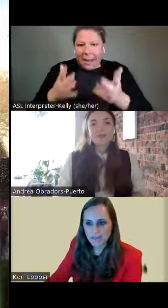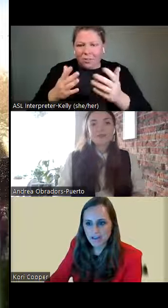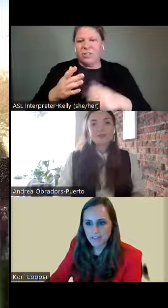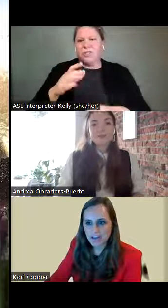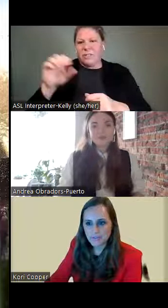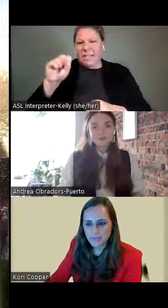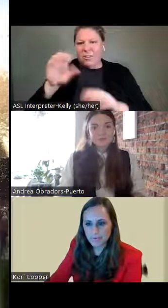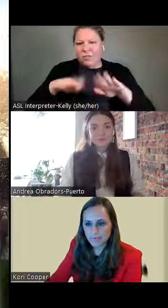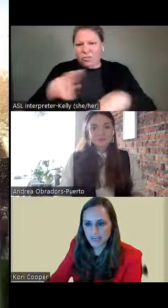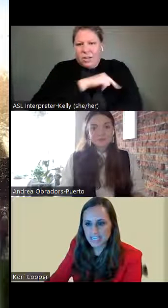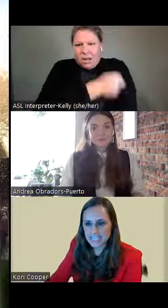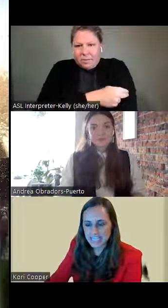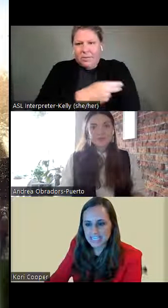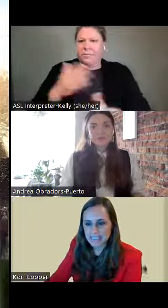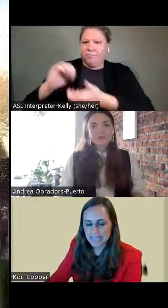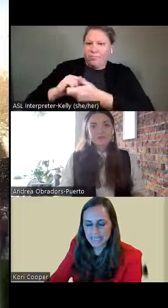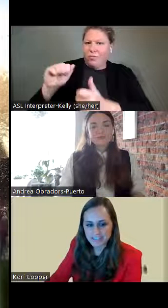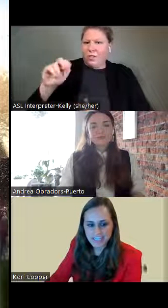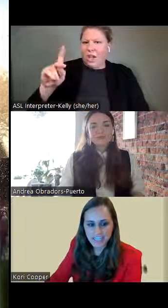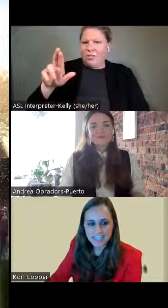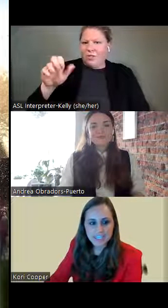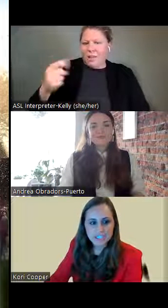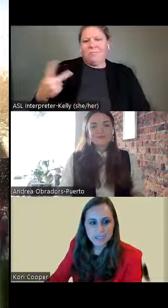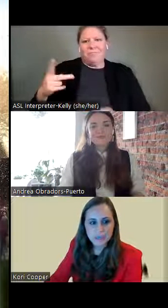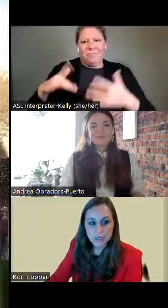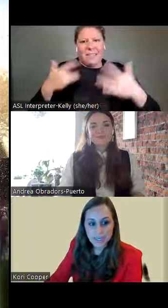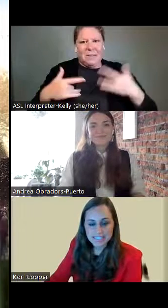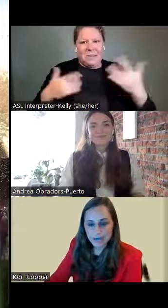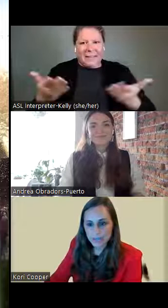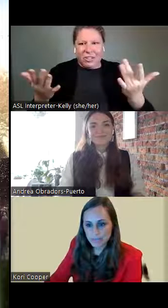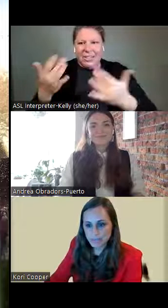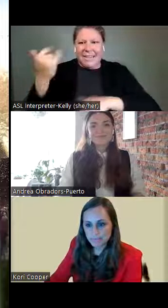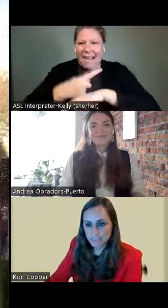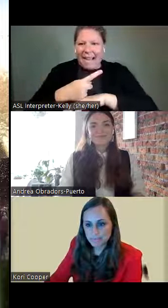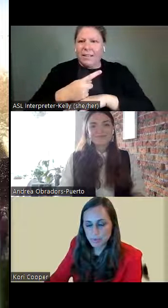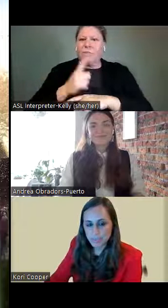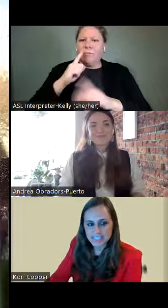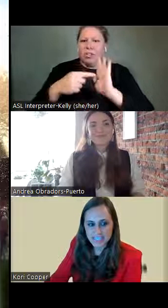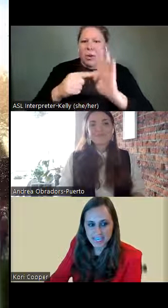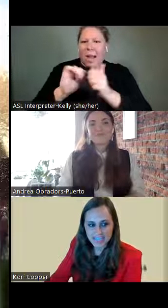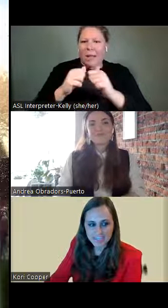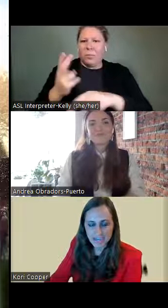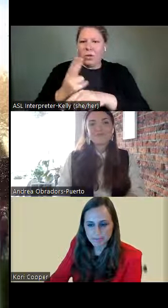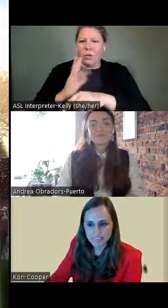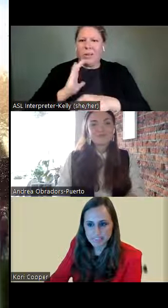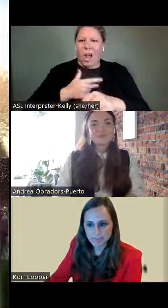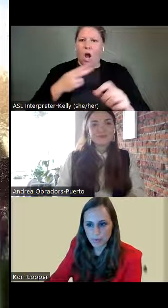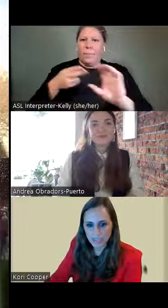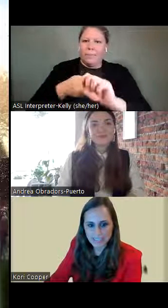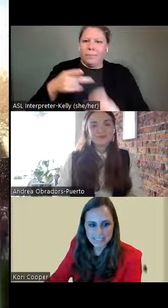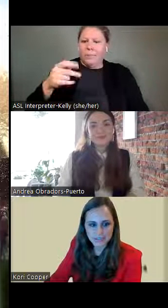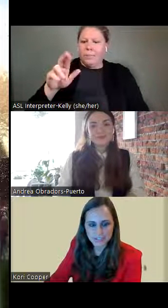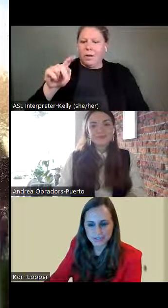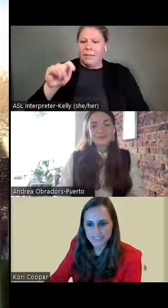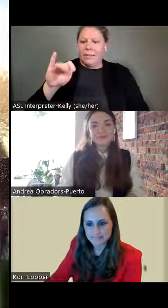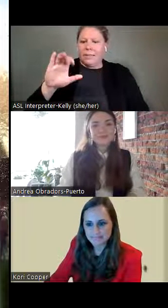along with my colleague, Andrea, we're very excited to be here today to showcase how we're using participatory design to optimize safety reporting